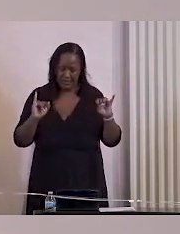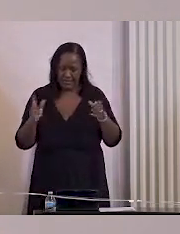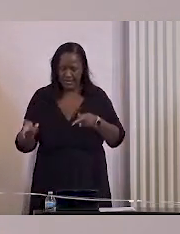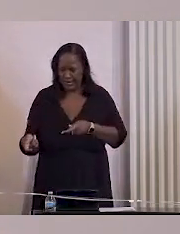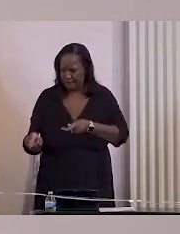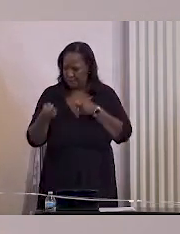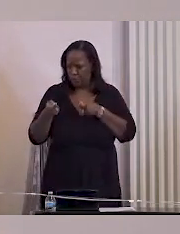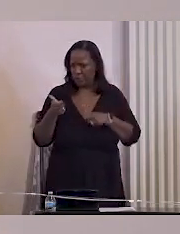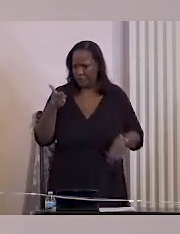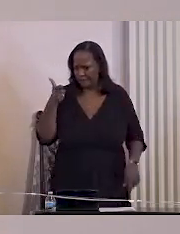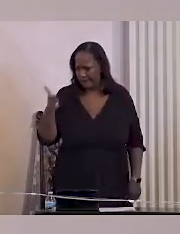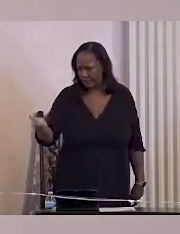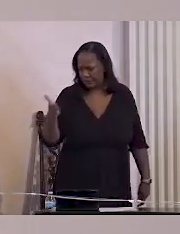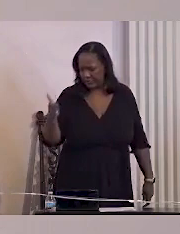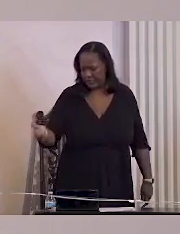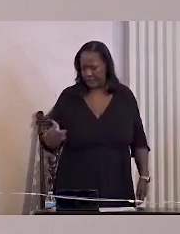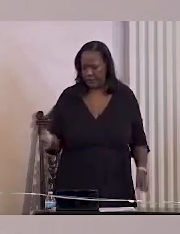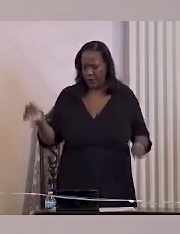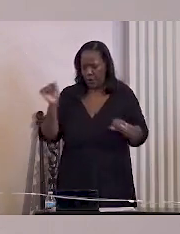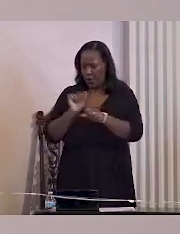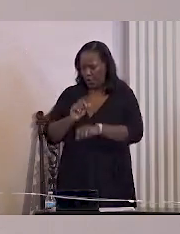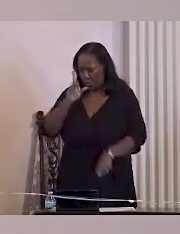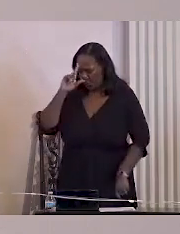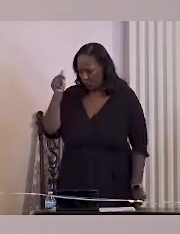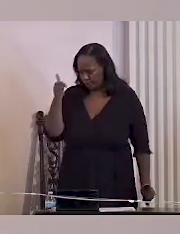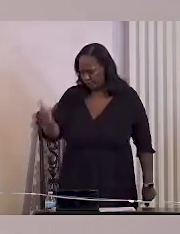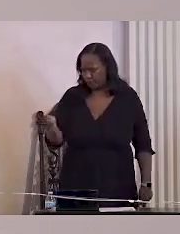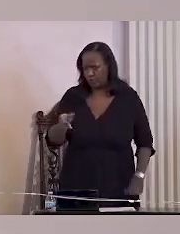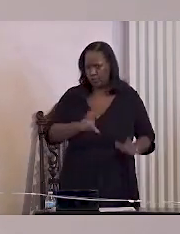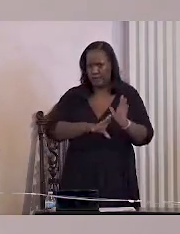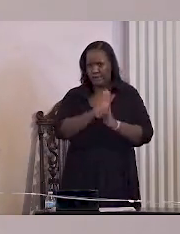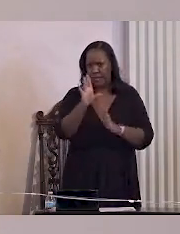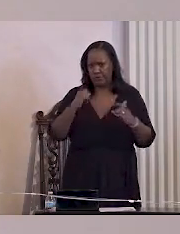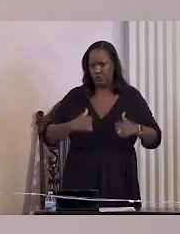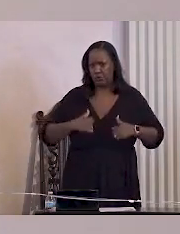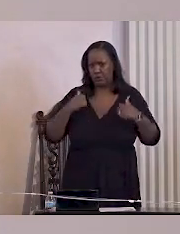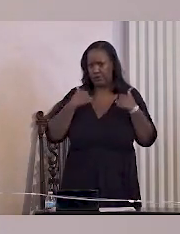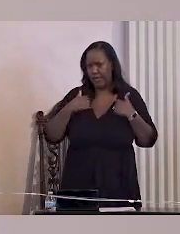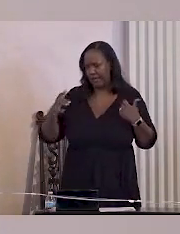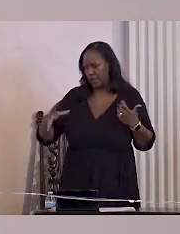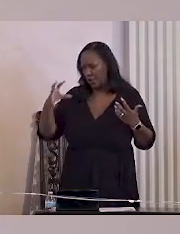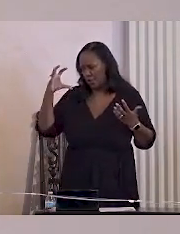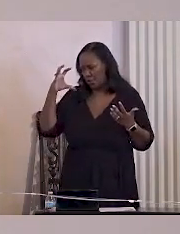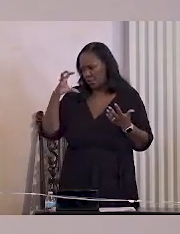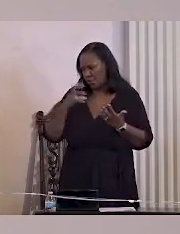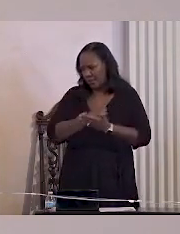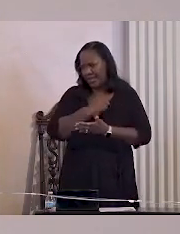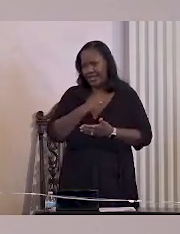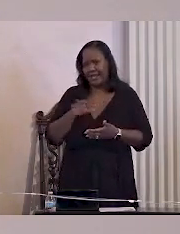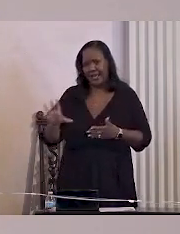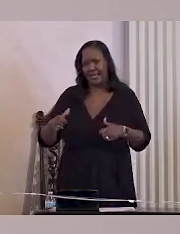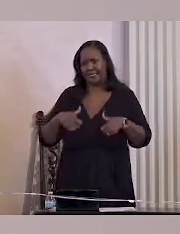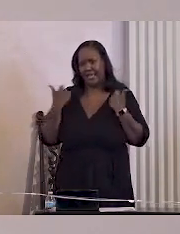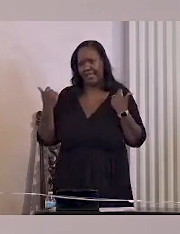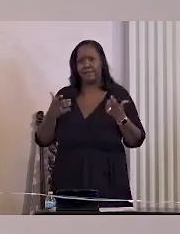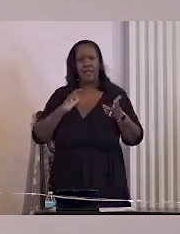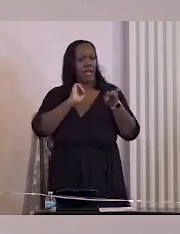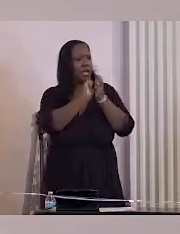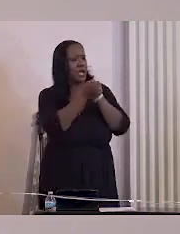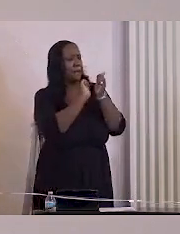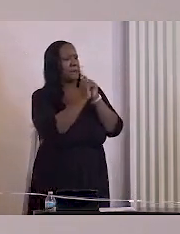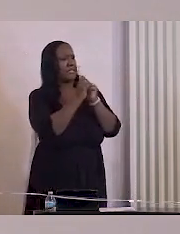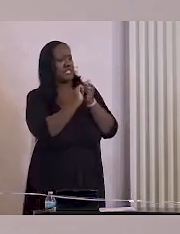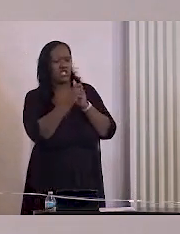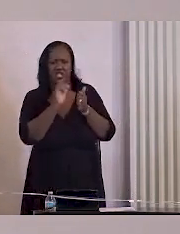up by our bootstraps, working on our own to develop, to survive, to win at life. Competition is the